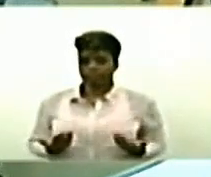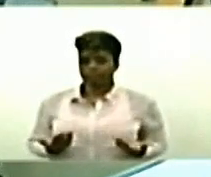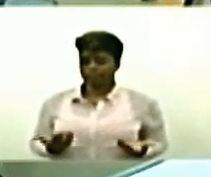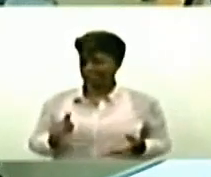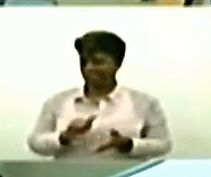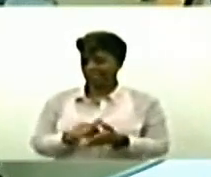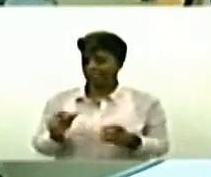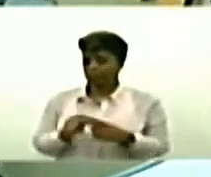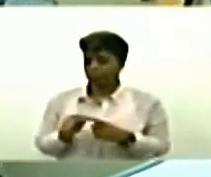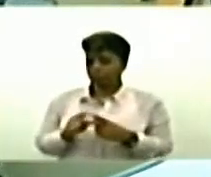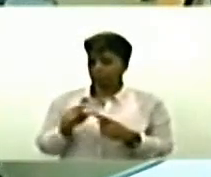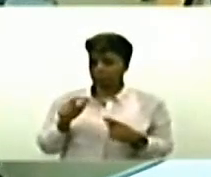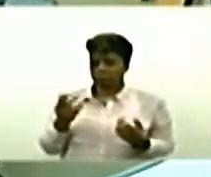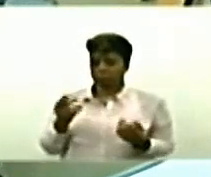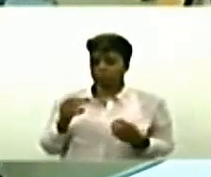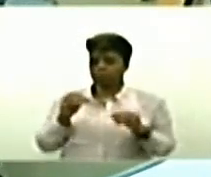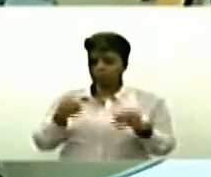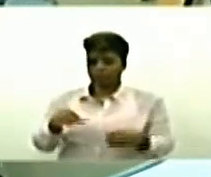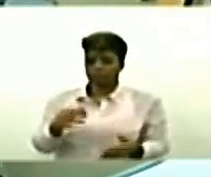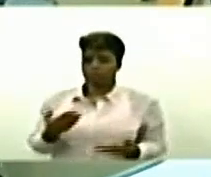word would be applied there.